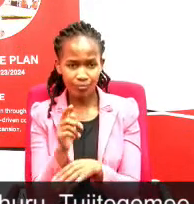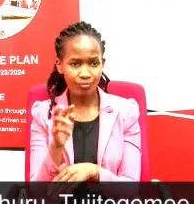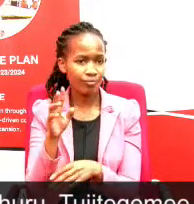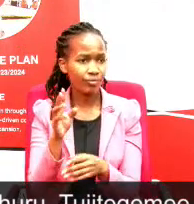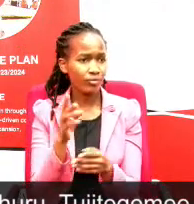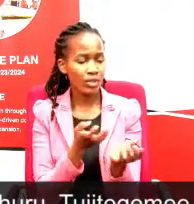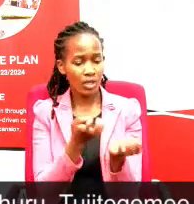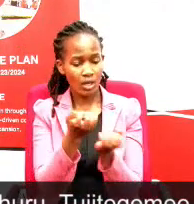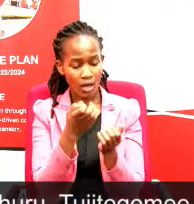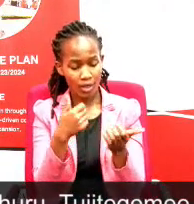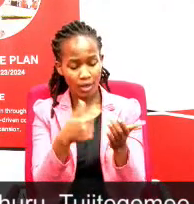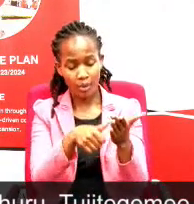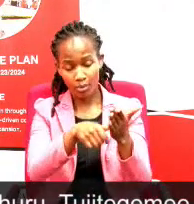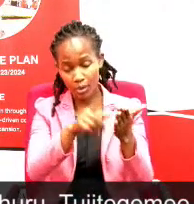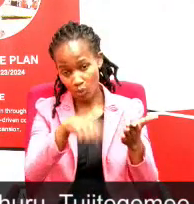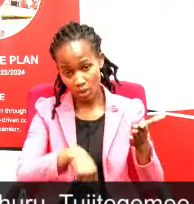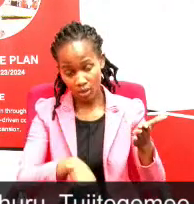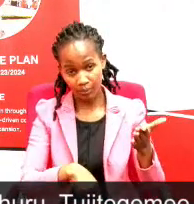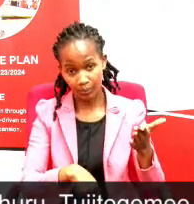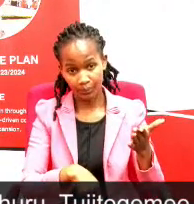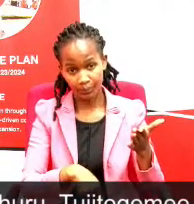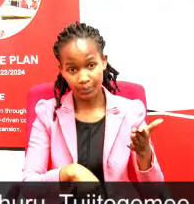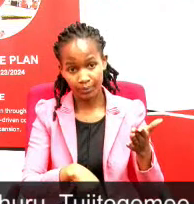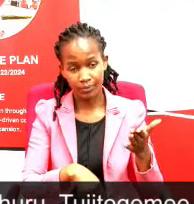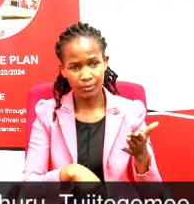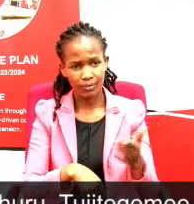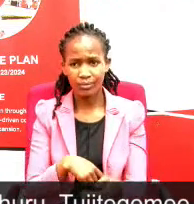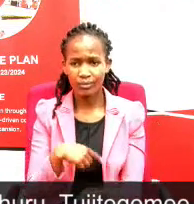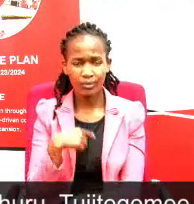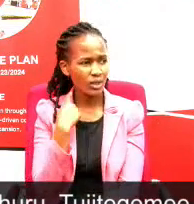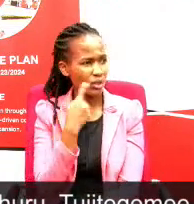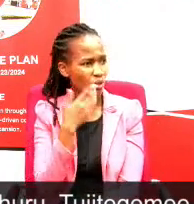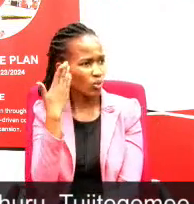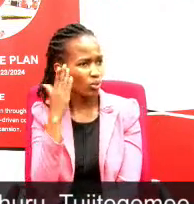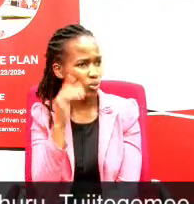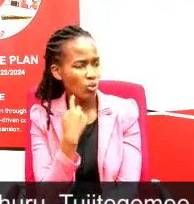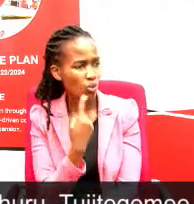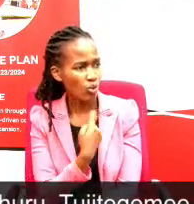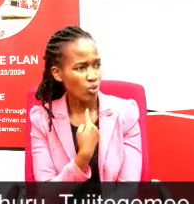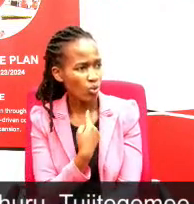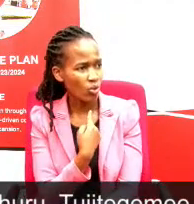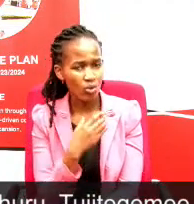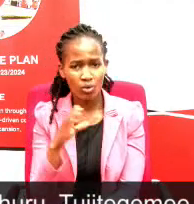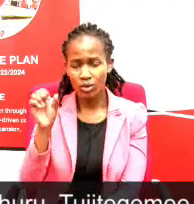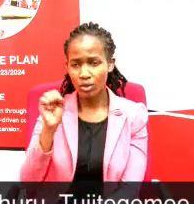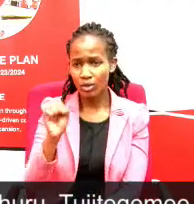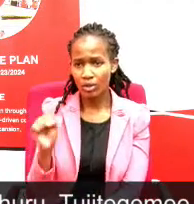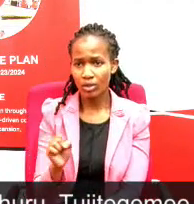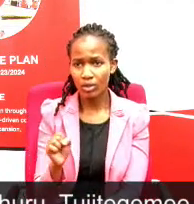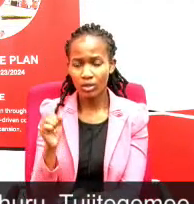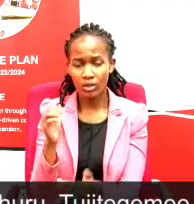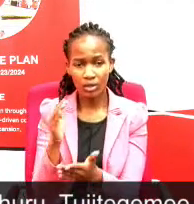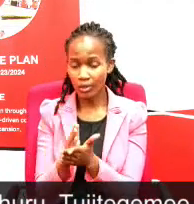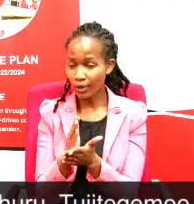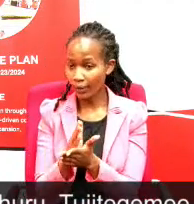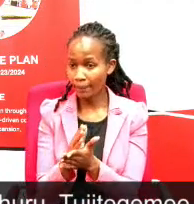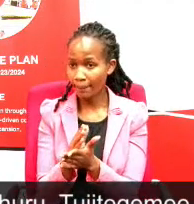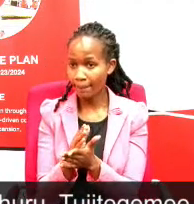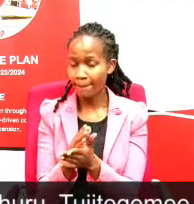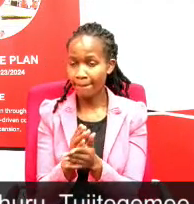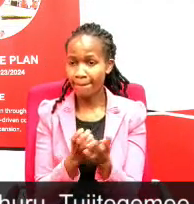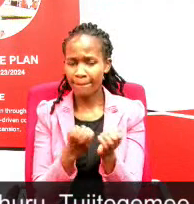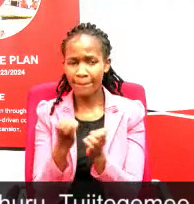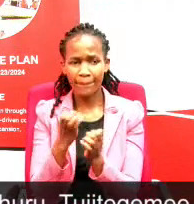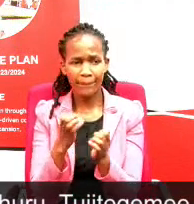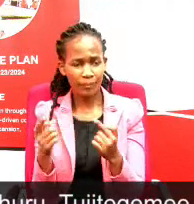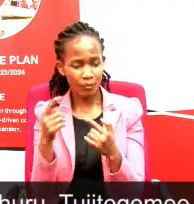the problem, as Banasiji will know and Banasias, is that the illicit trade hits us